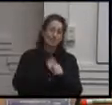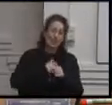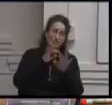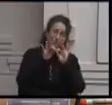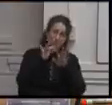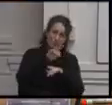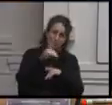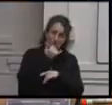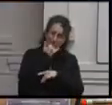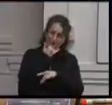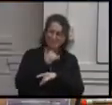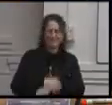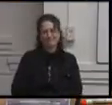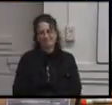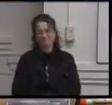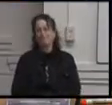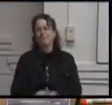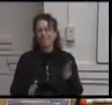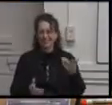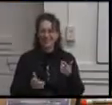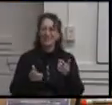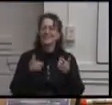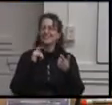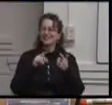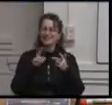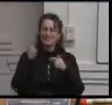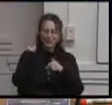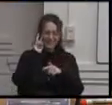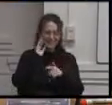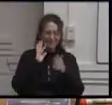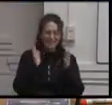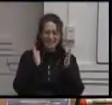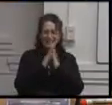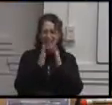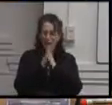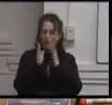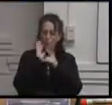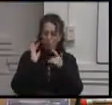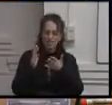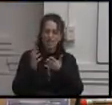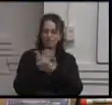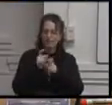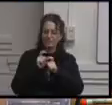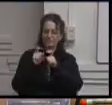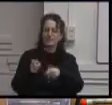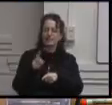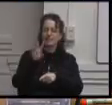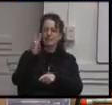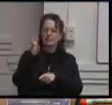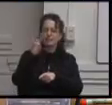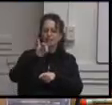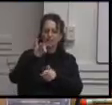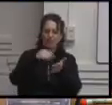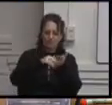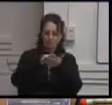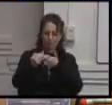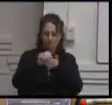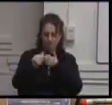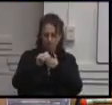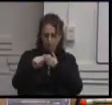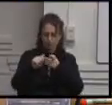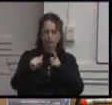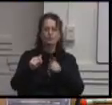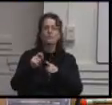2015. To see if the town will vote to raise and appropriate the sum of $78,000 through the special assessment of properties within the Downtown Improvement